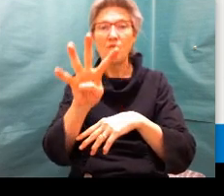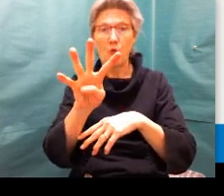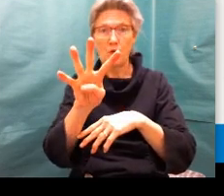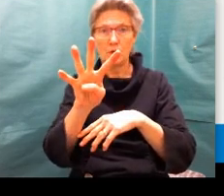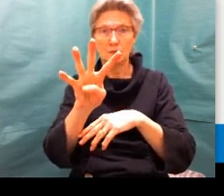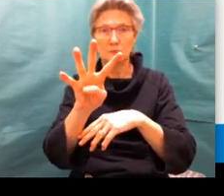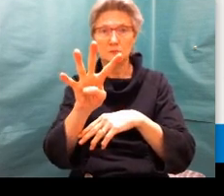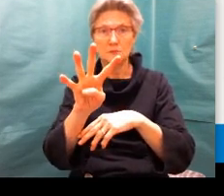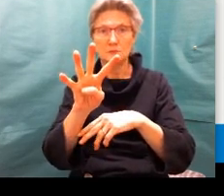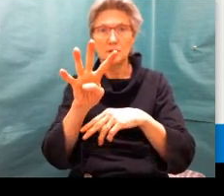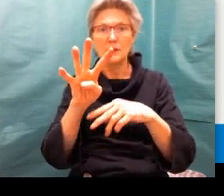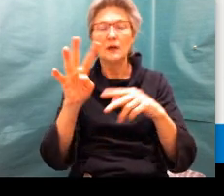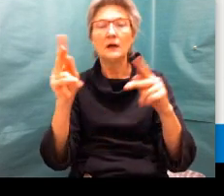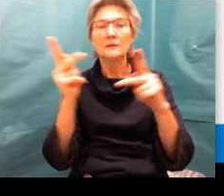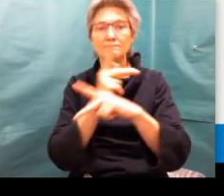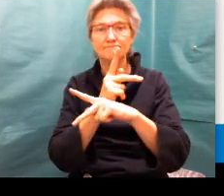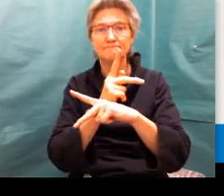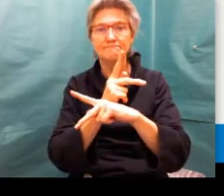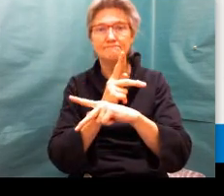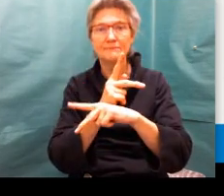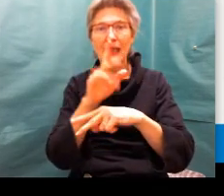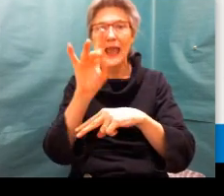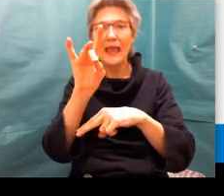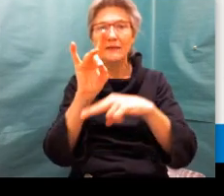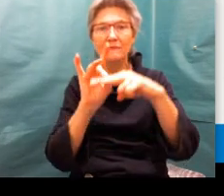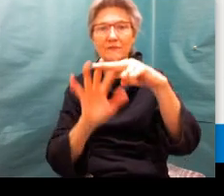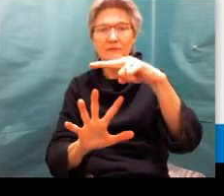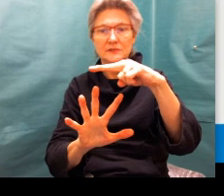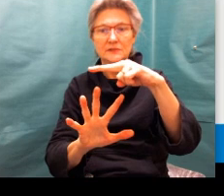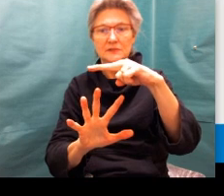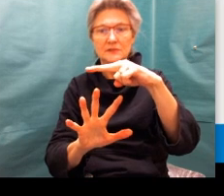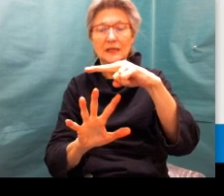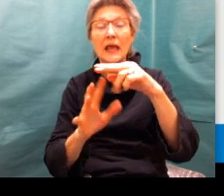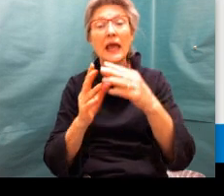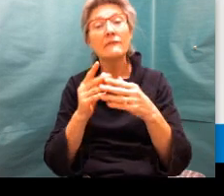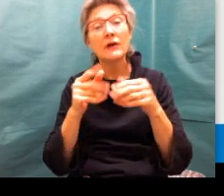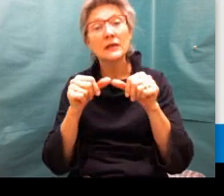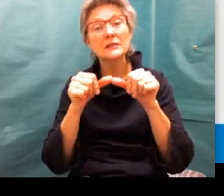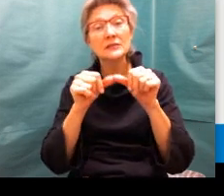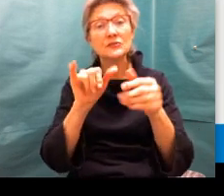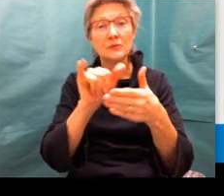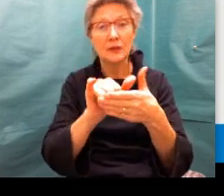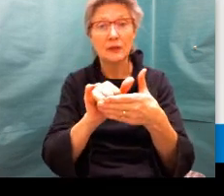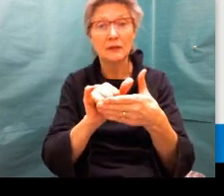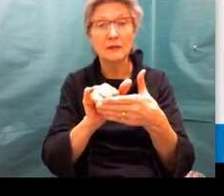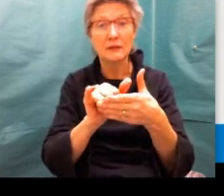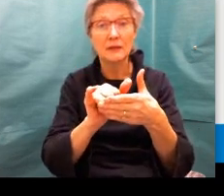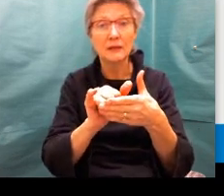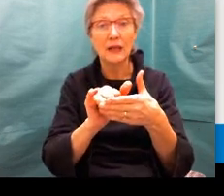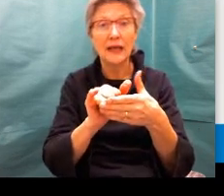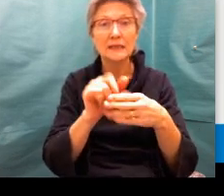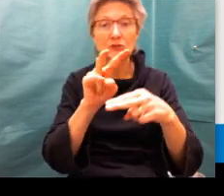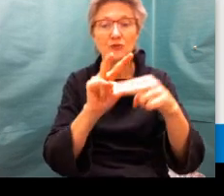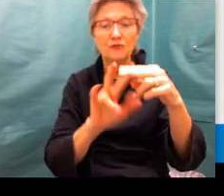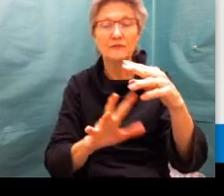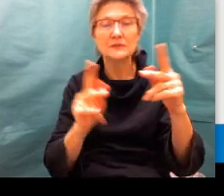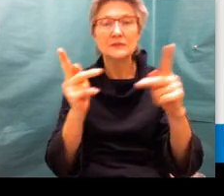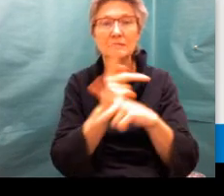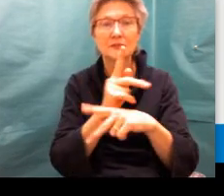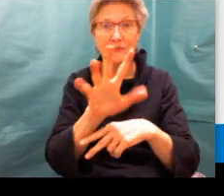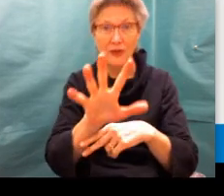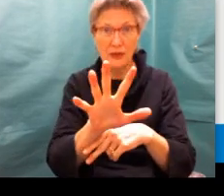4. 2/5 times 4 is 8/5. If I continued on and I did 2/5